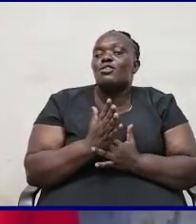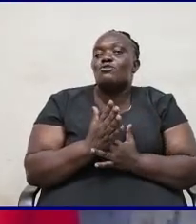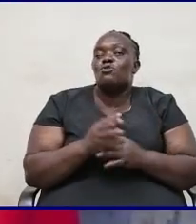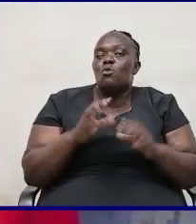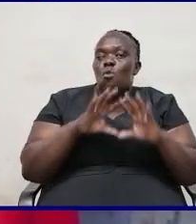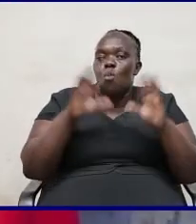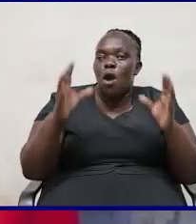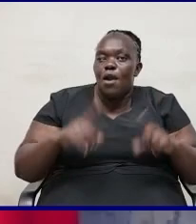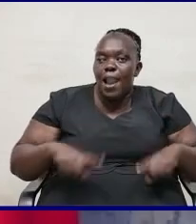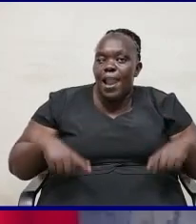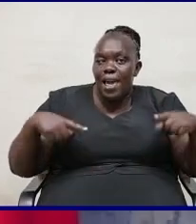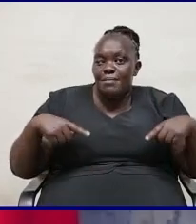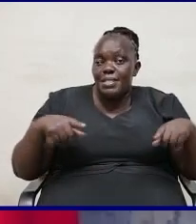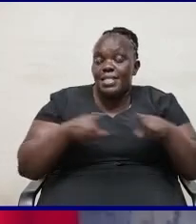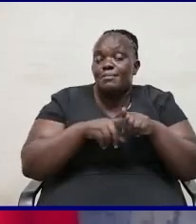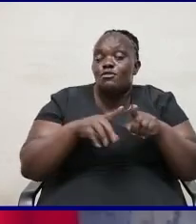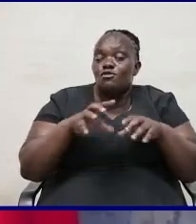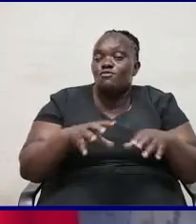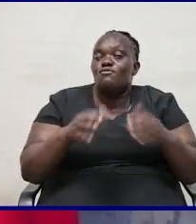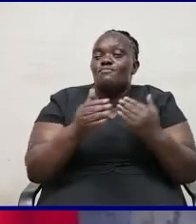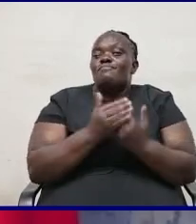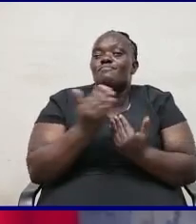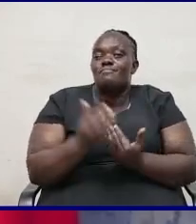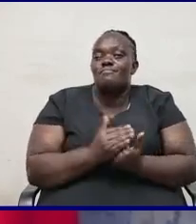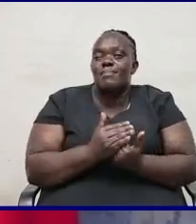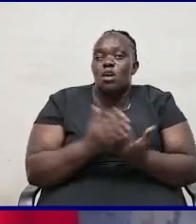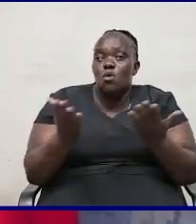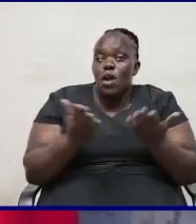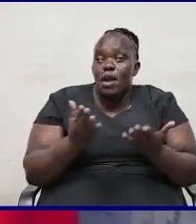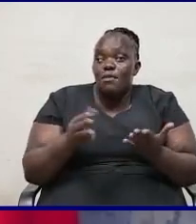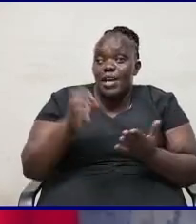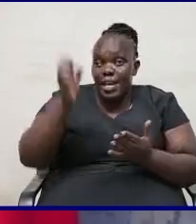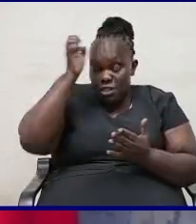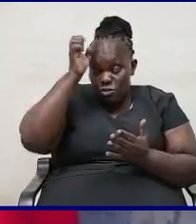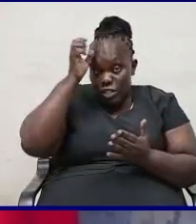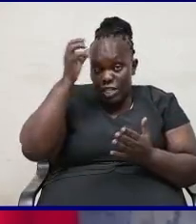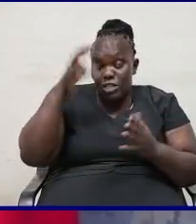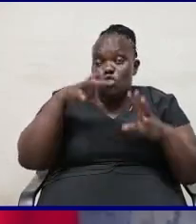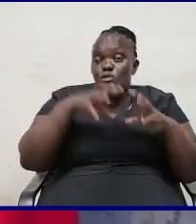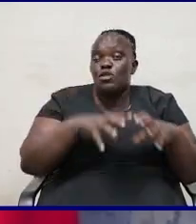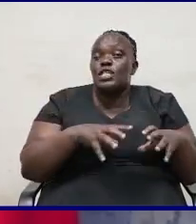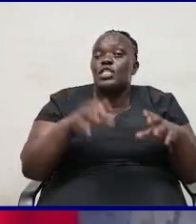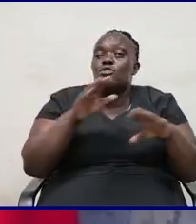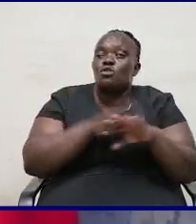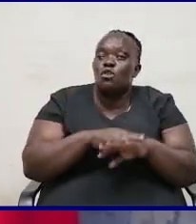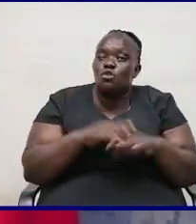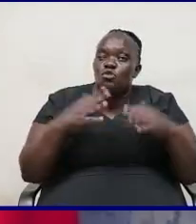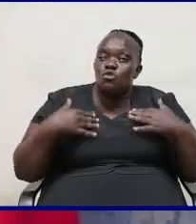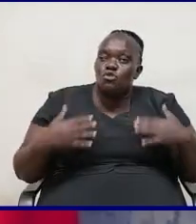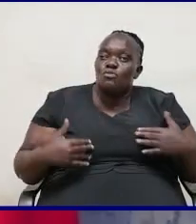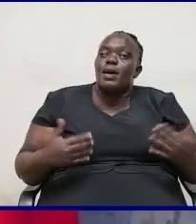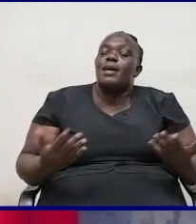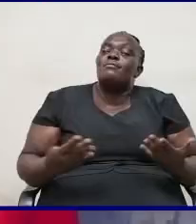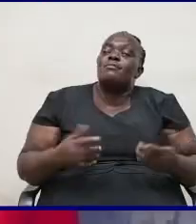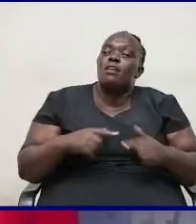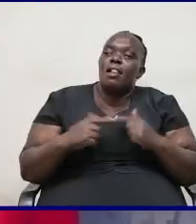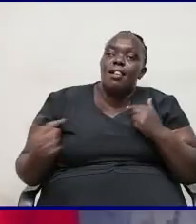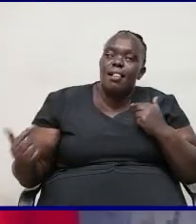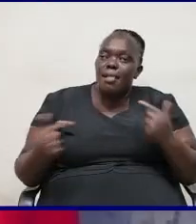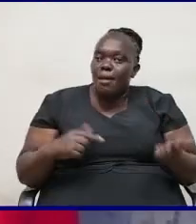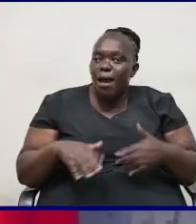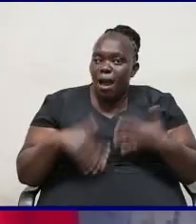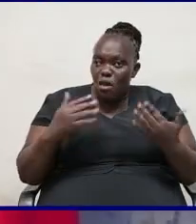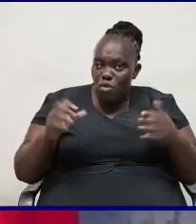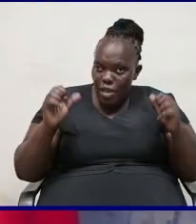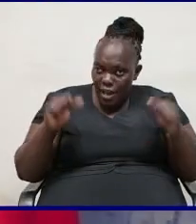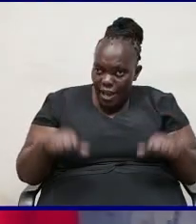the wildlife in the community conservancies, where we educate the community on the human-wildlife conflict,